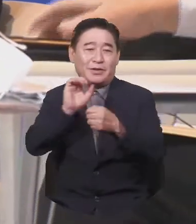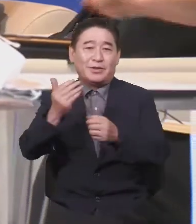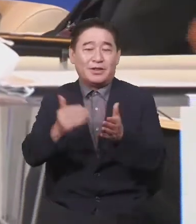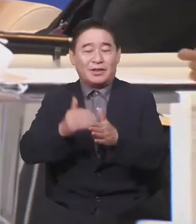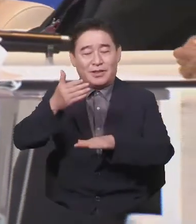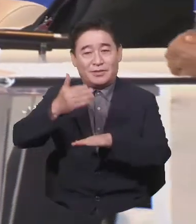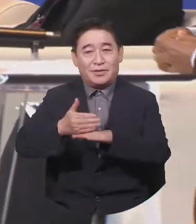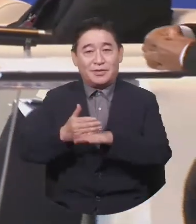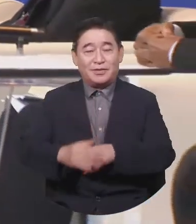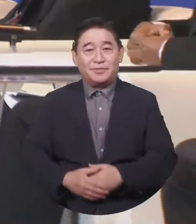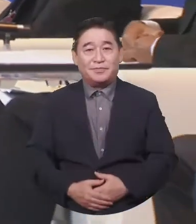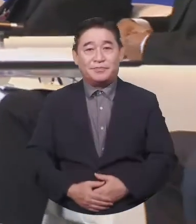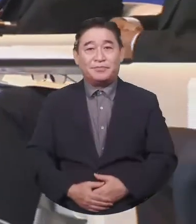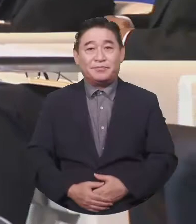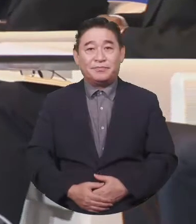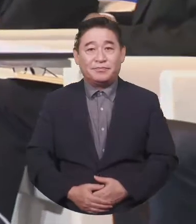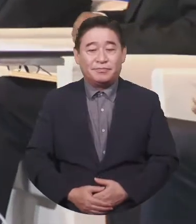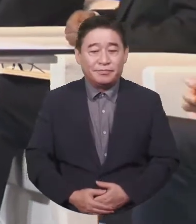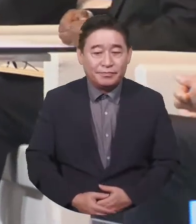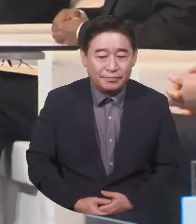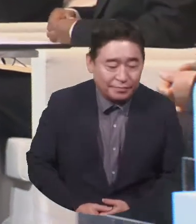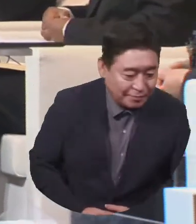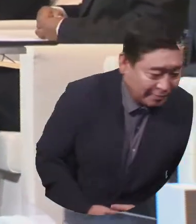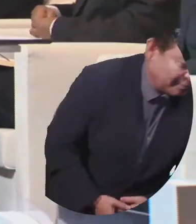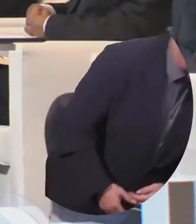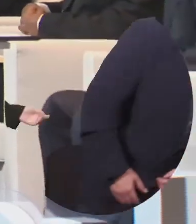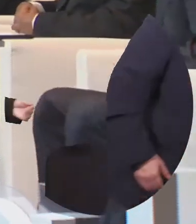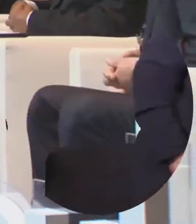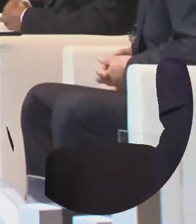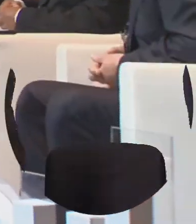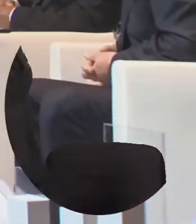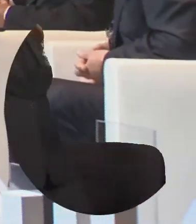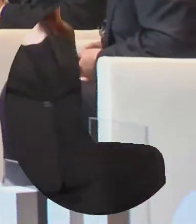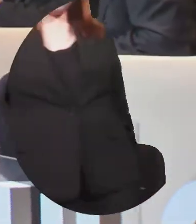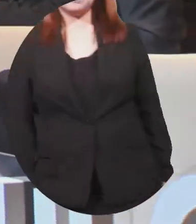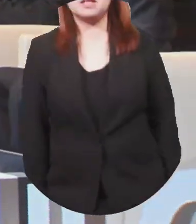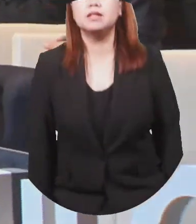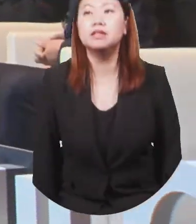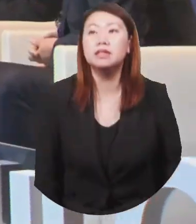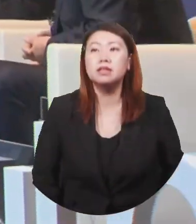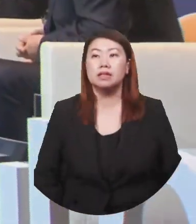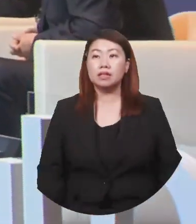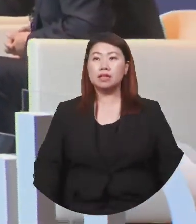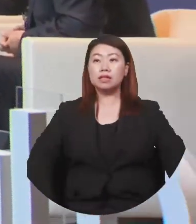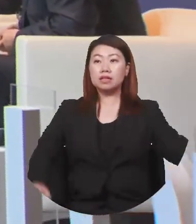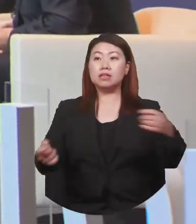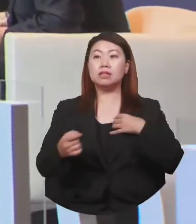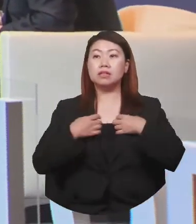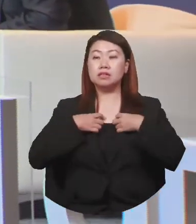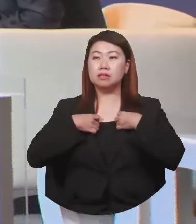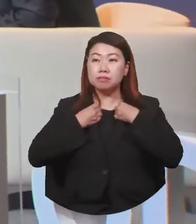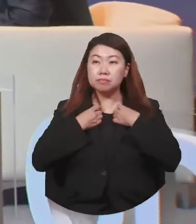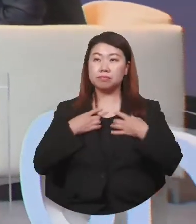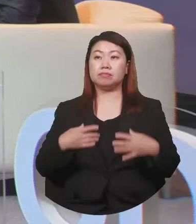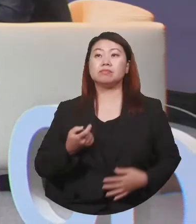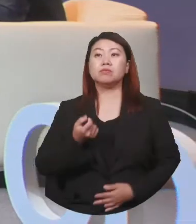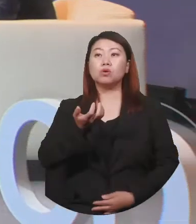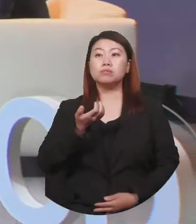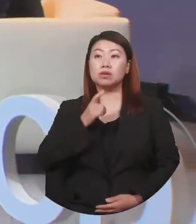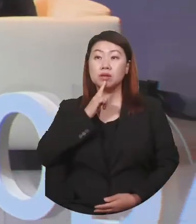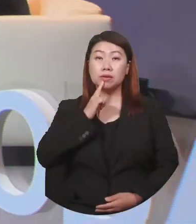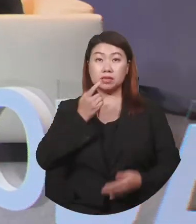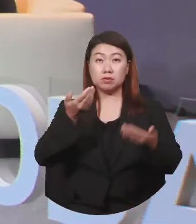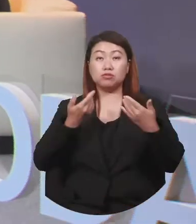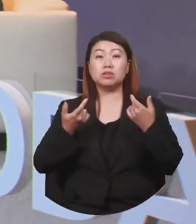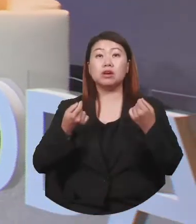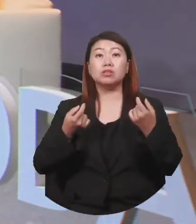that you spoke about, this the ability to build capacity to produce vaccines, is something that we looked at in our paper. And one of the things we